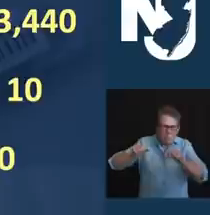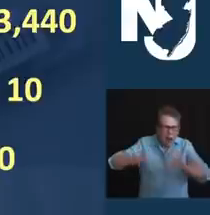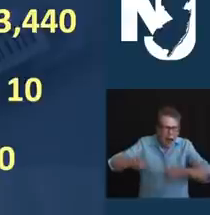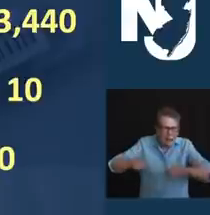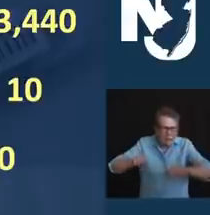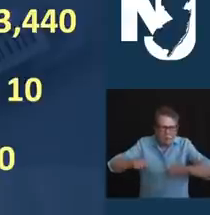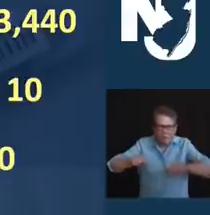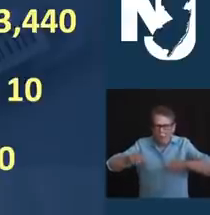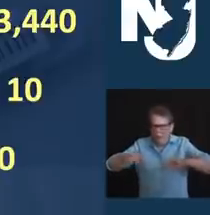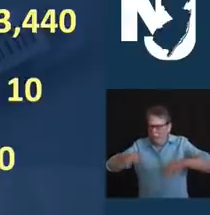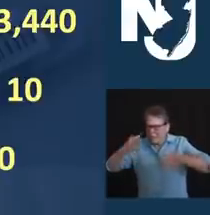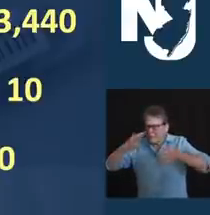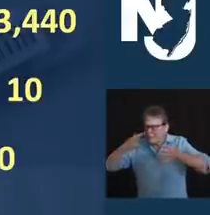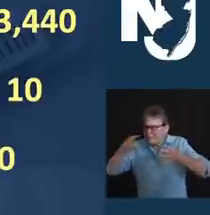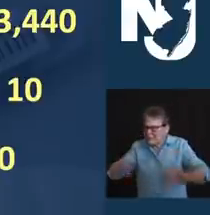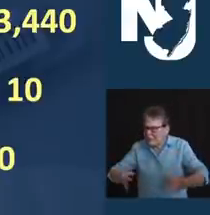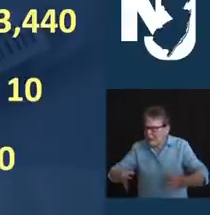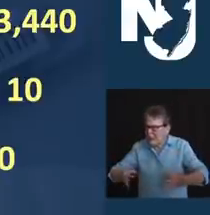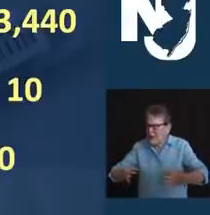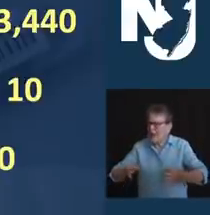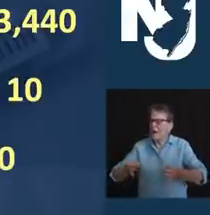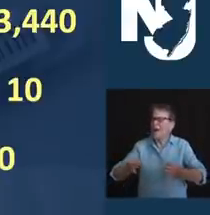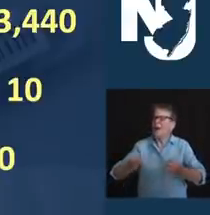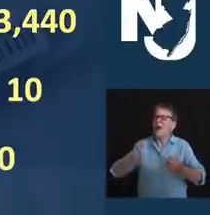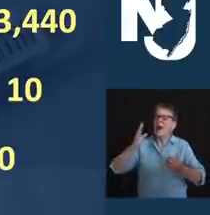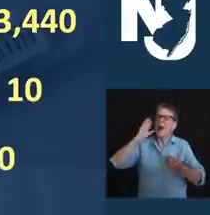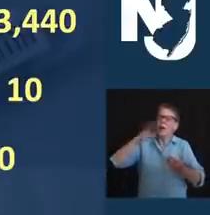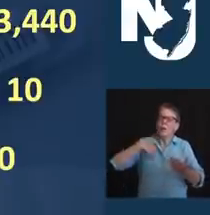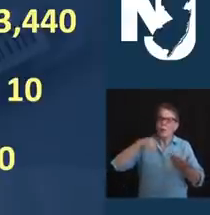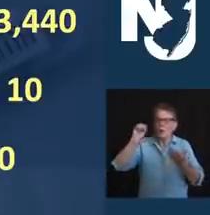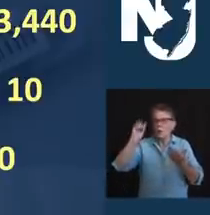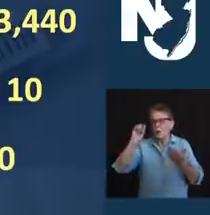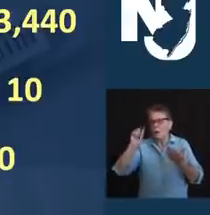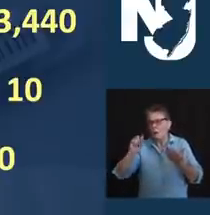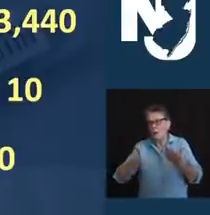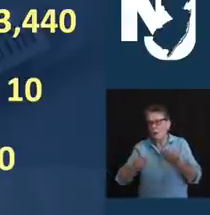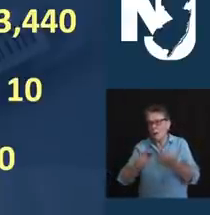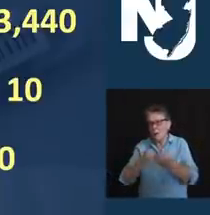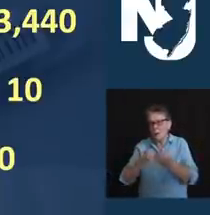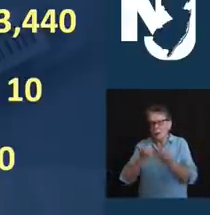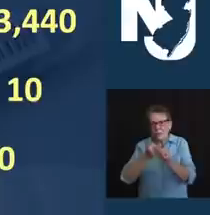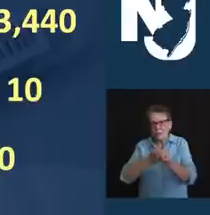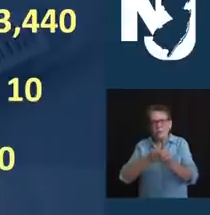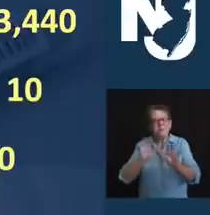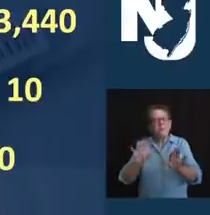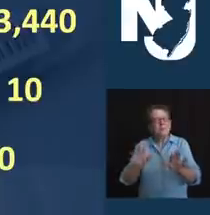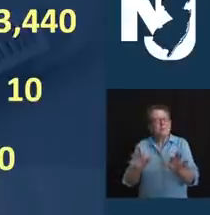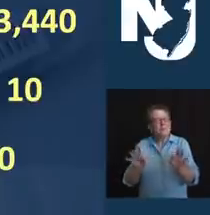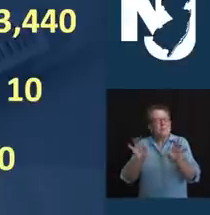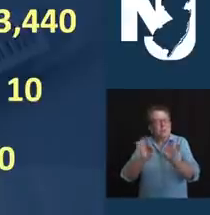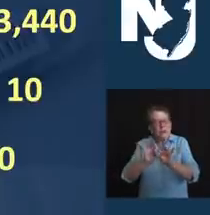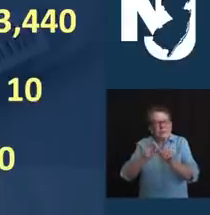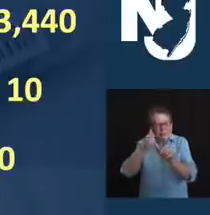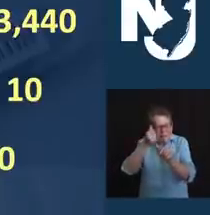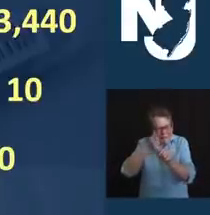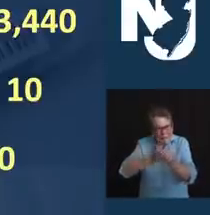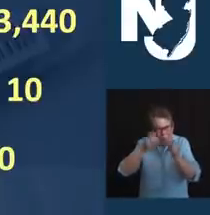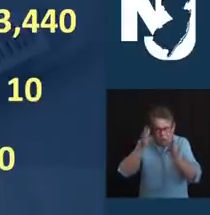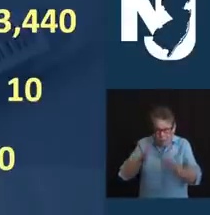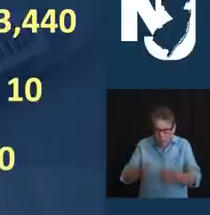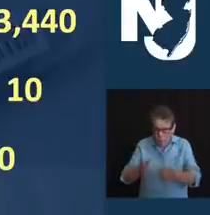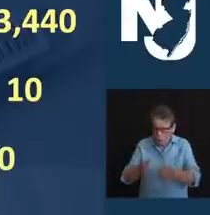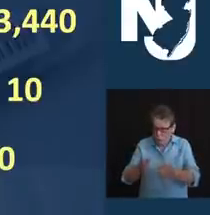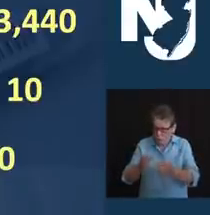but behind every number is a name and a face. So let's take a couple of minutes now to remember the names and see the faces of 3 more